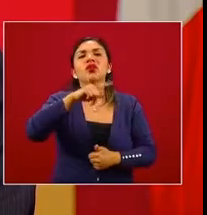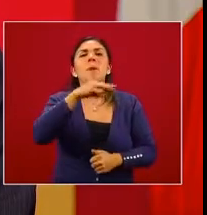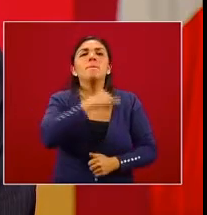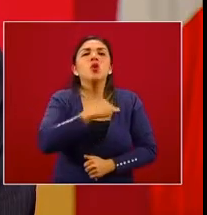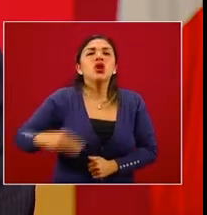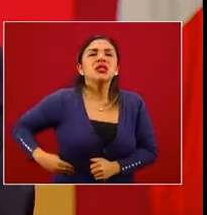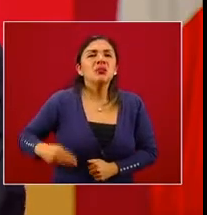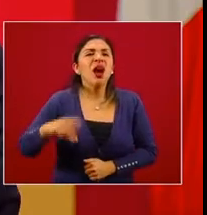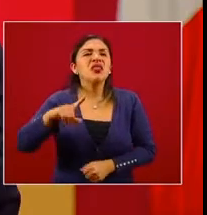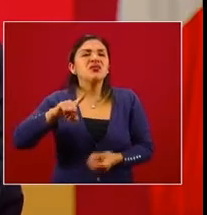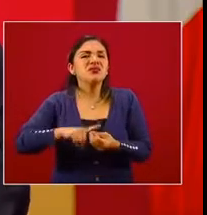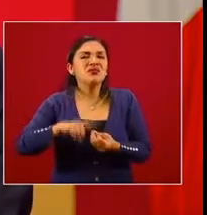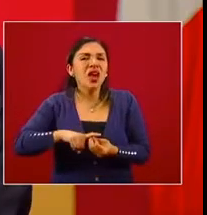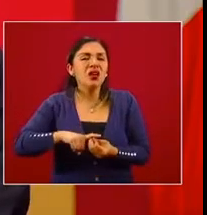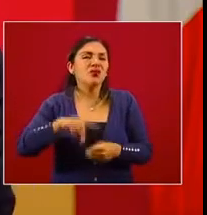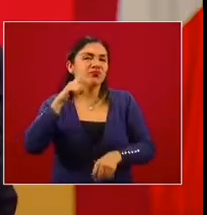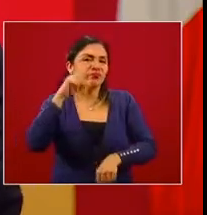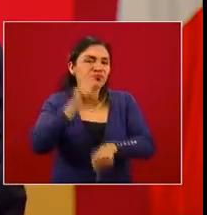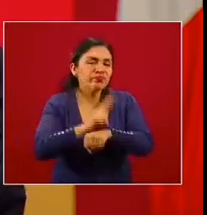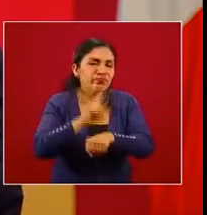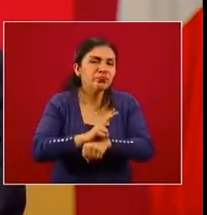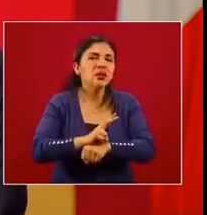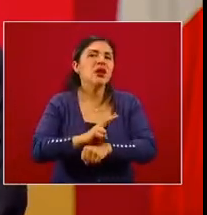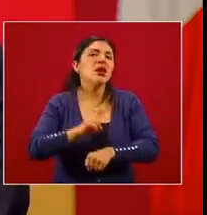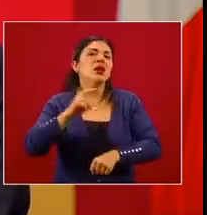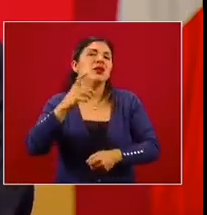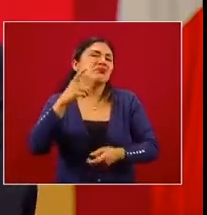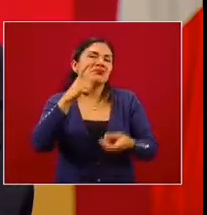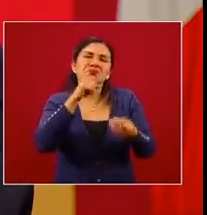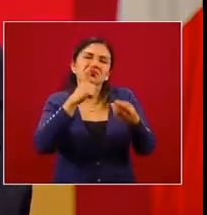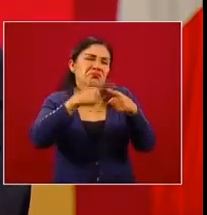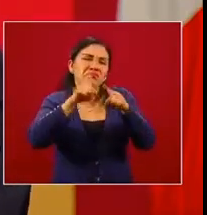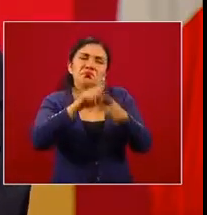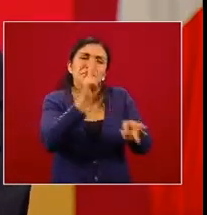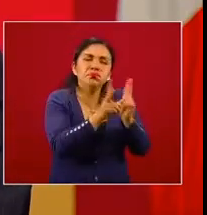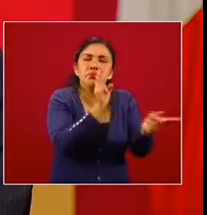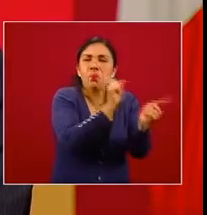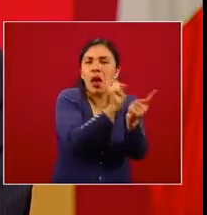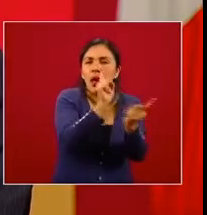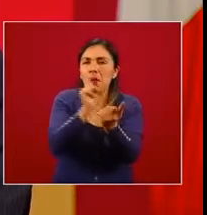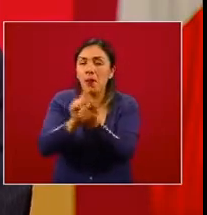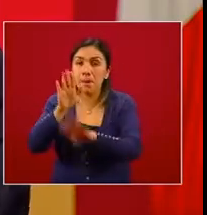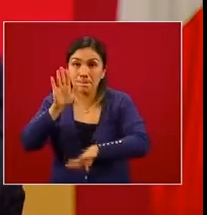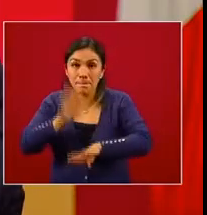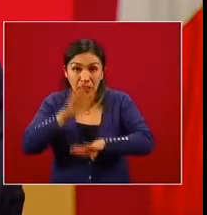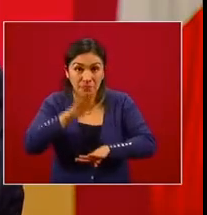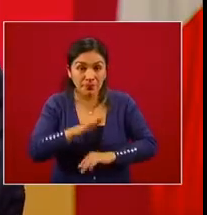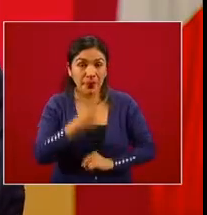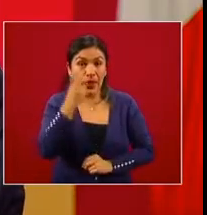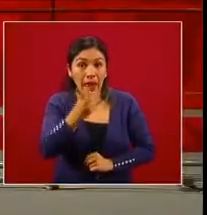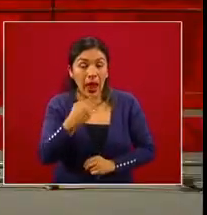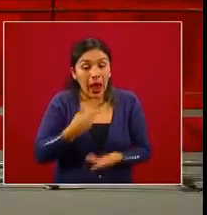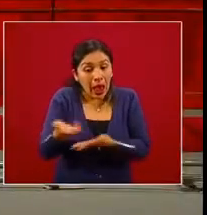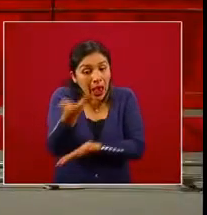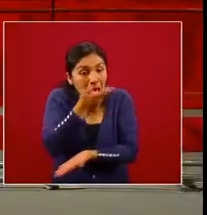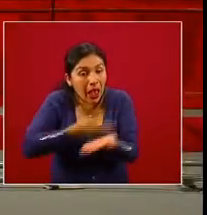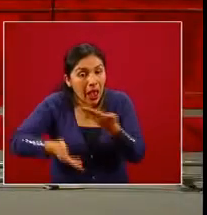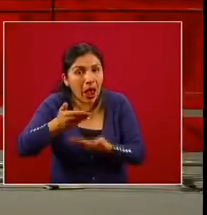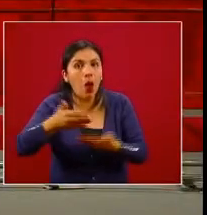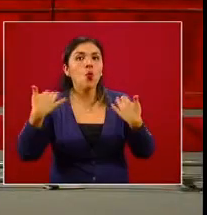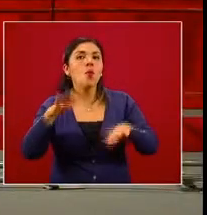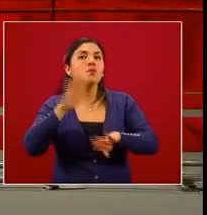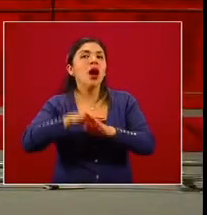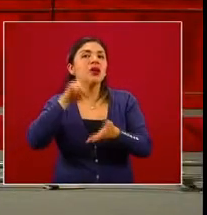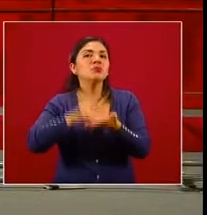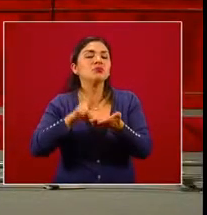people who are at a federal level. So it's very helpful for municipal level authorities to speak with federal authorities and to share